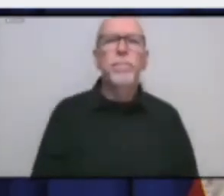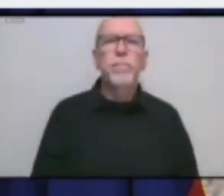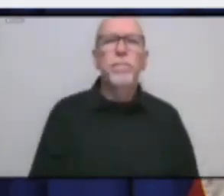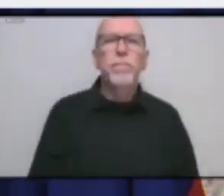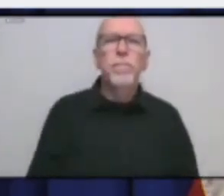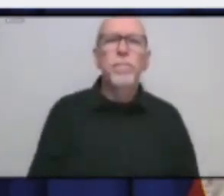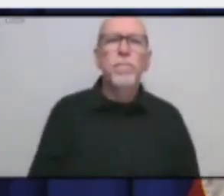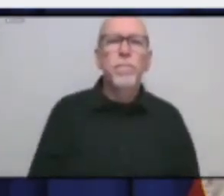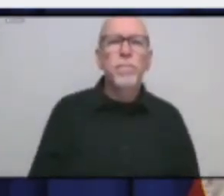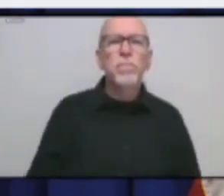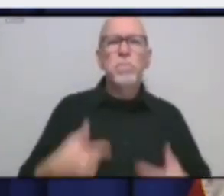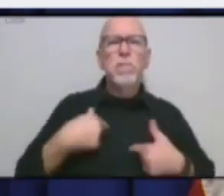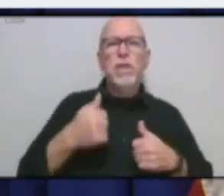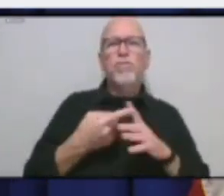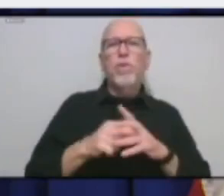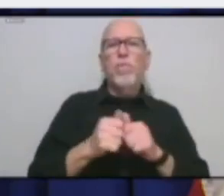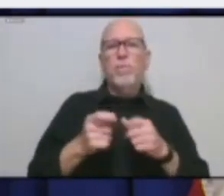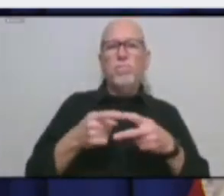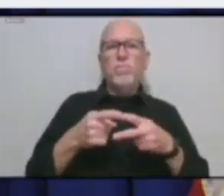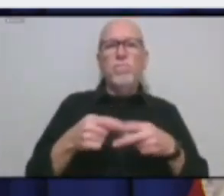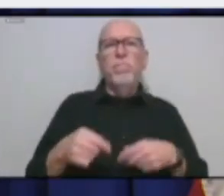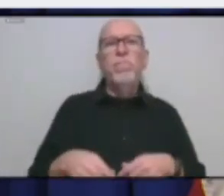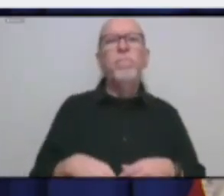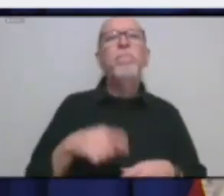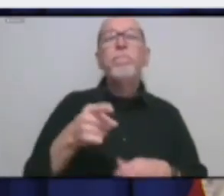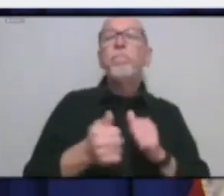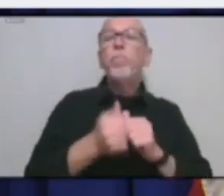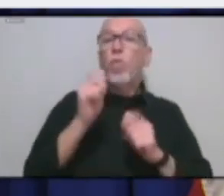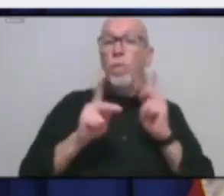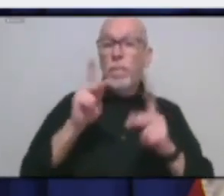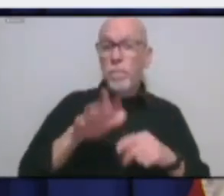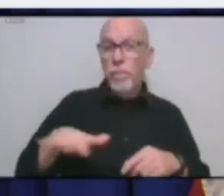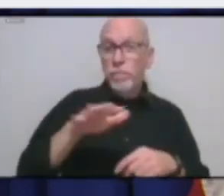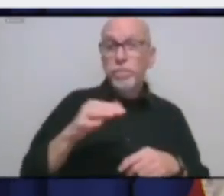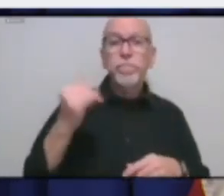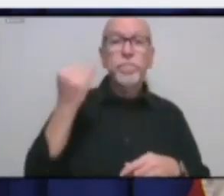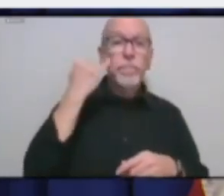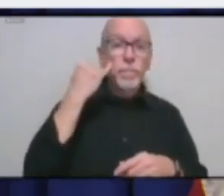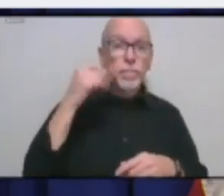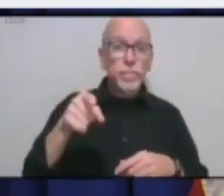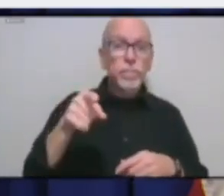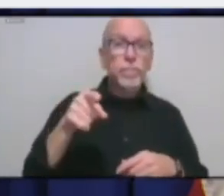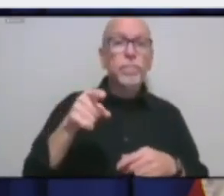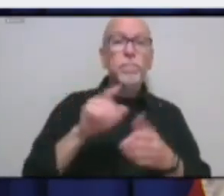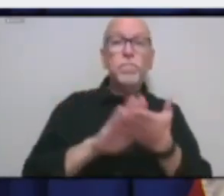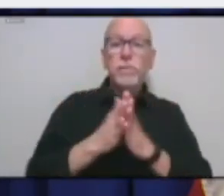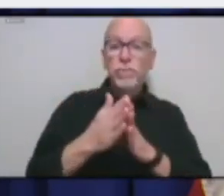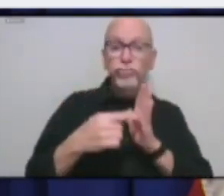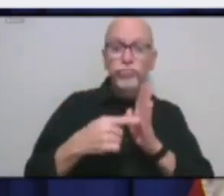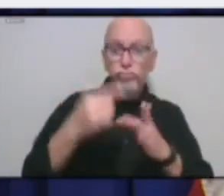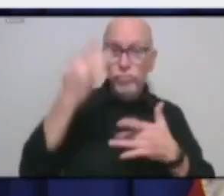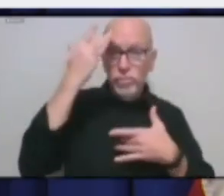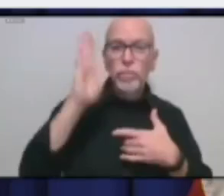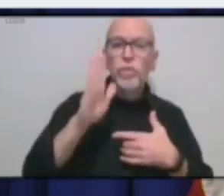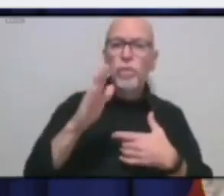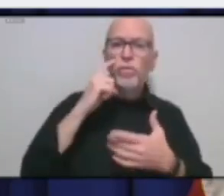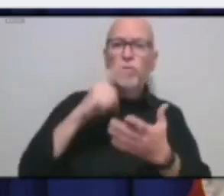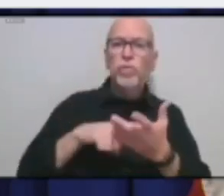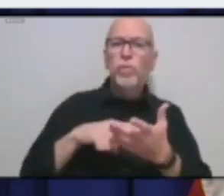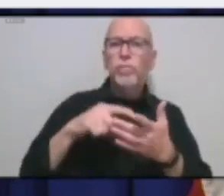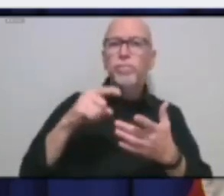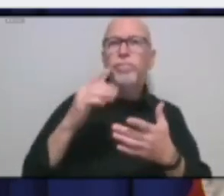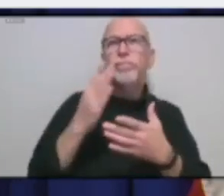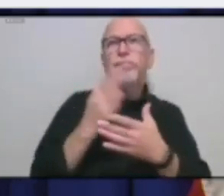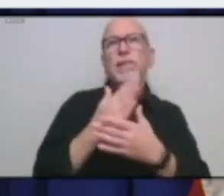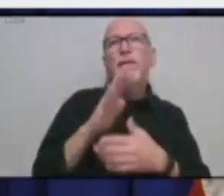So I'll go ahead and start, Governor. So, most people, if they are going to become symptomatic, will start to see symptoms between days